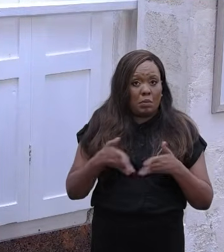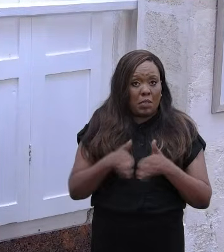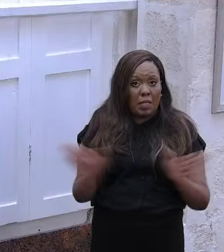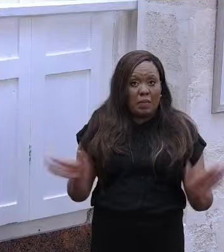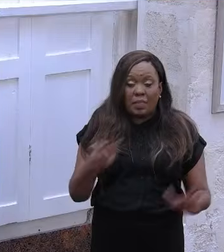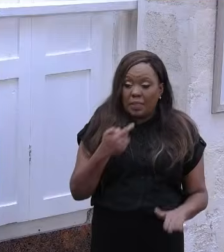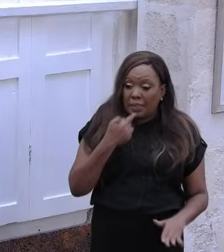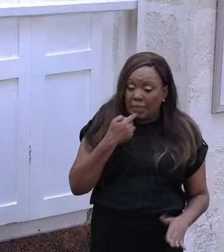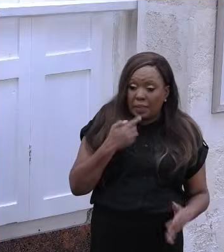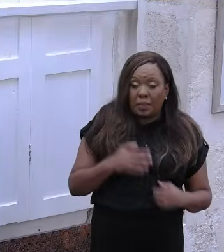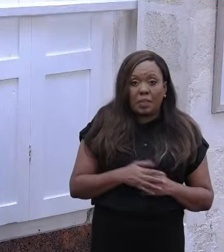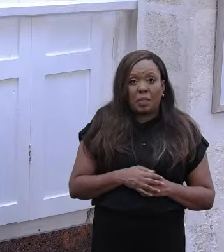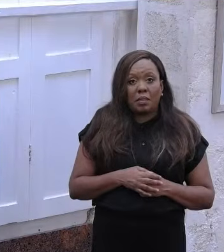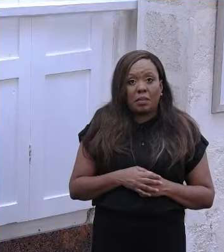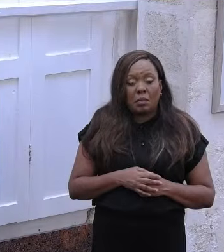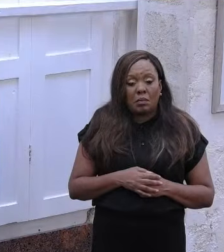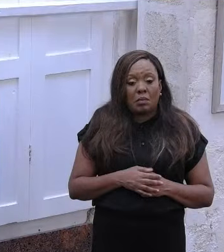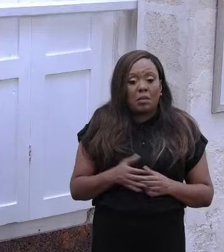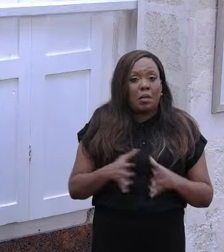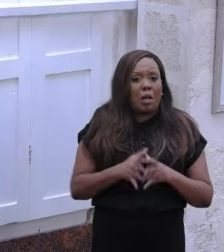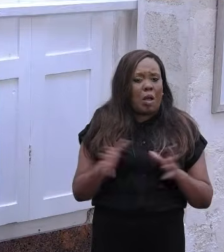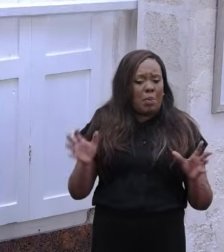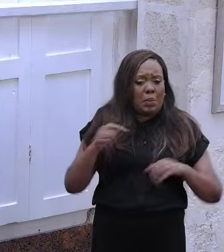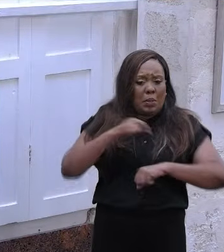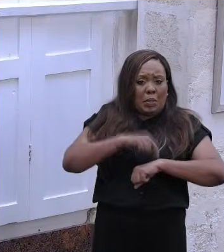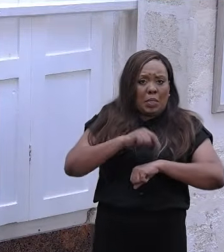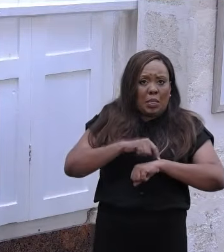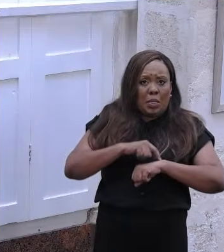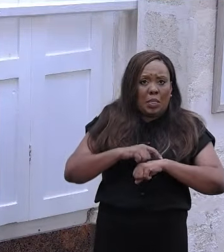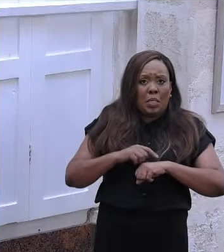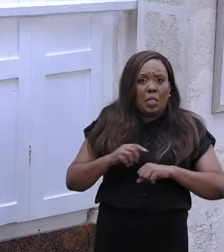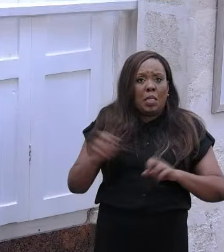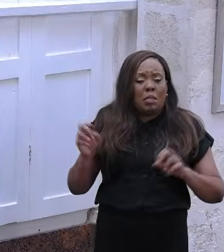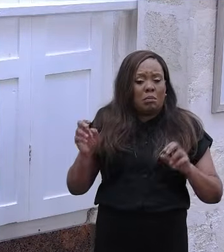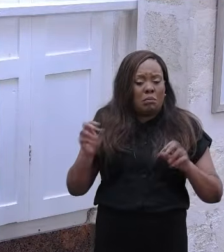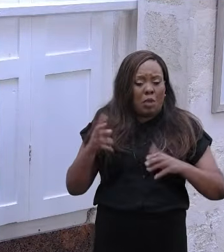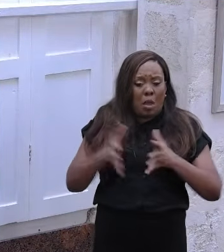time a person would take before they become a citizen.